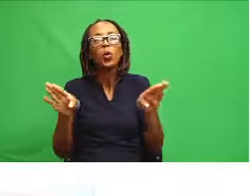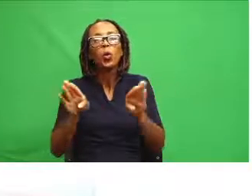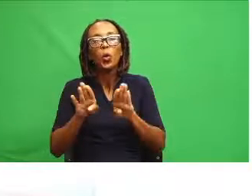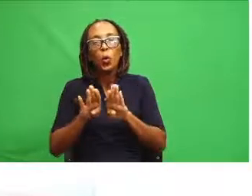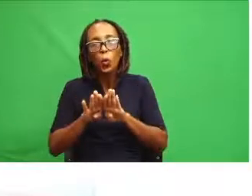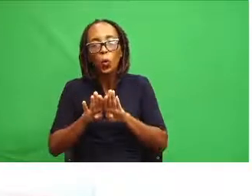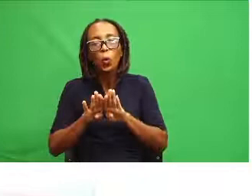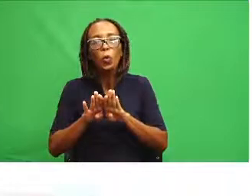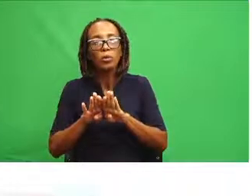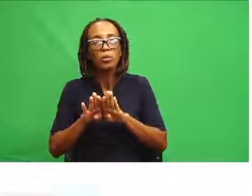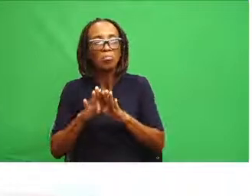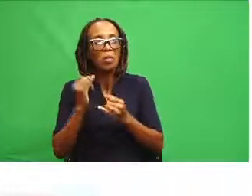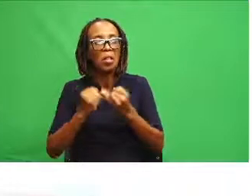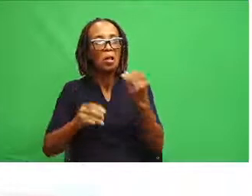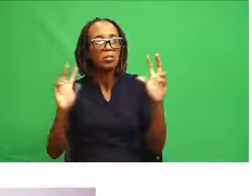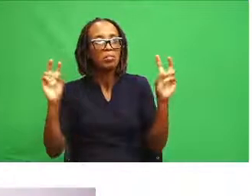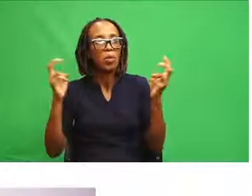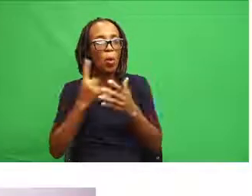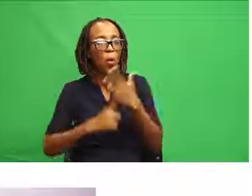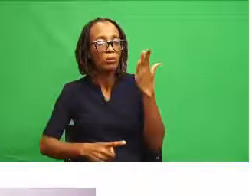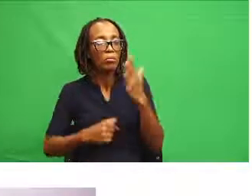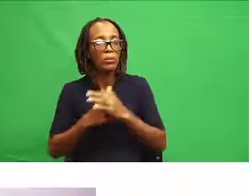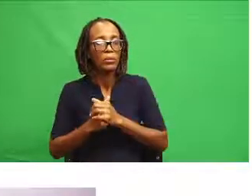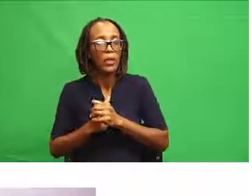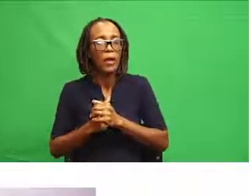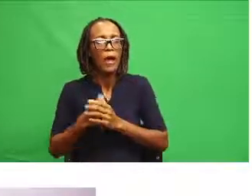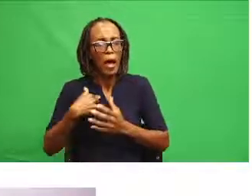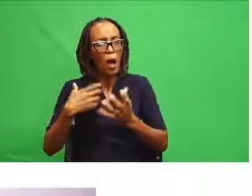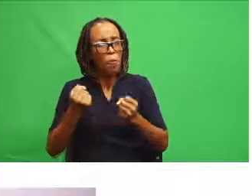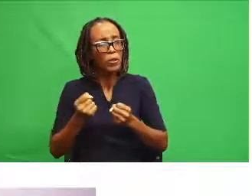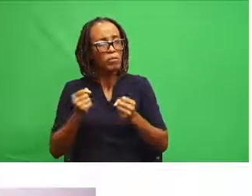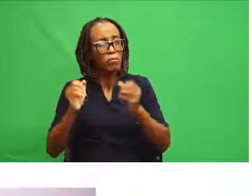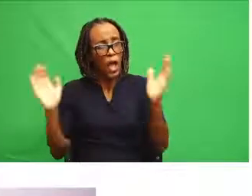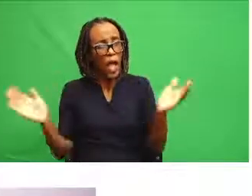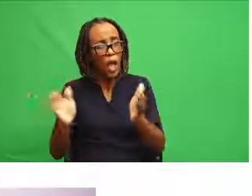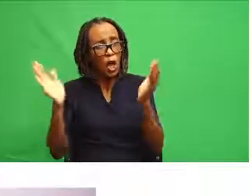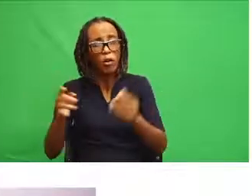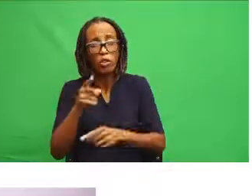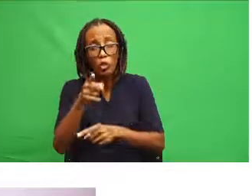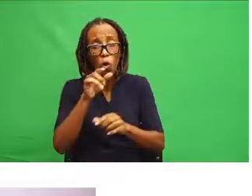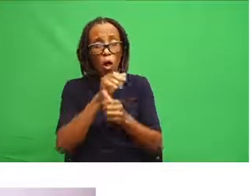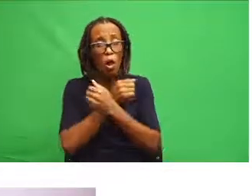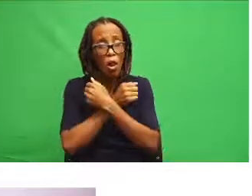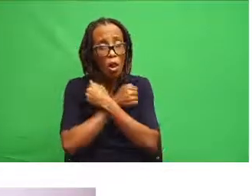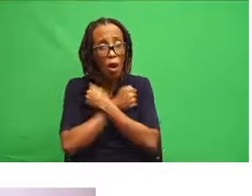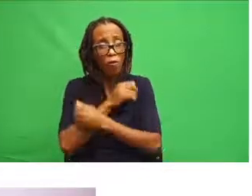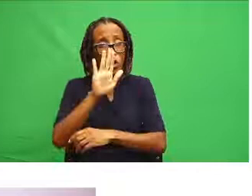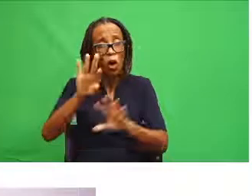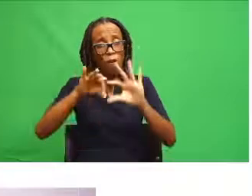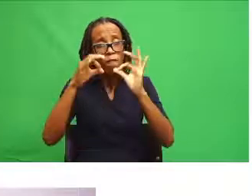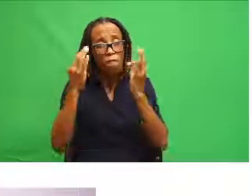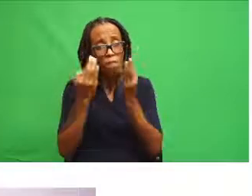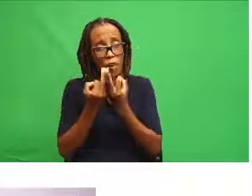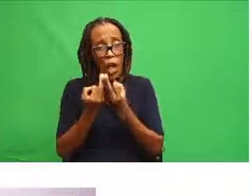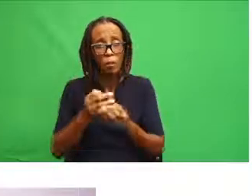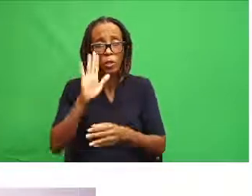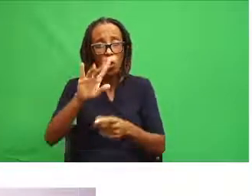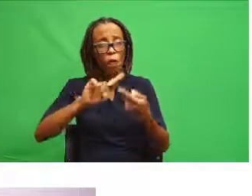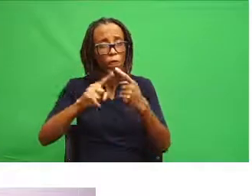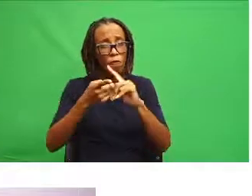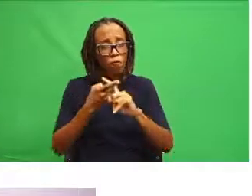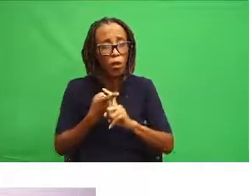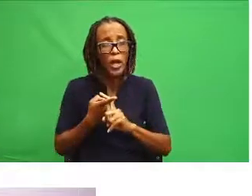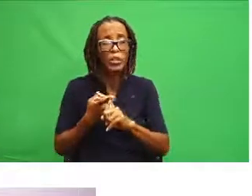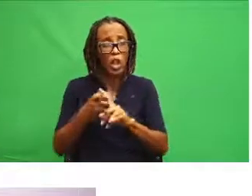Yeah, well, I just want to emphasize that if you love those that that you may be leaving